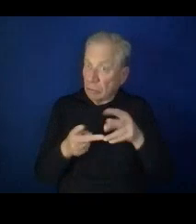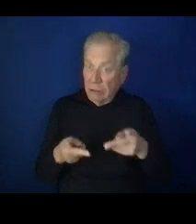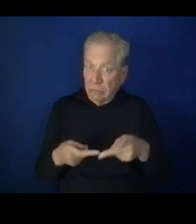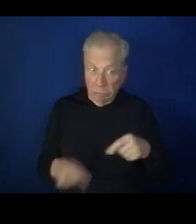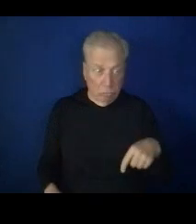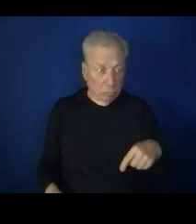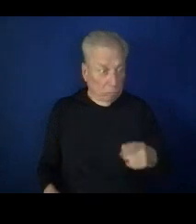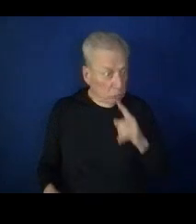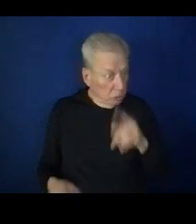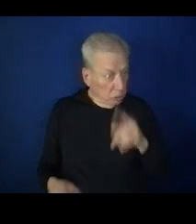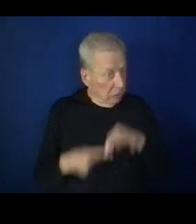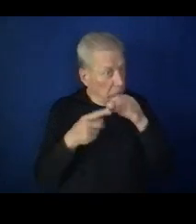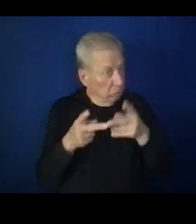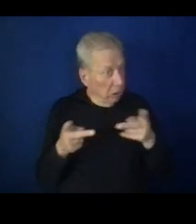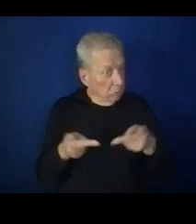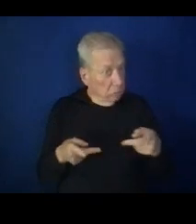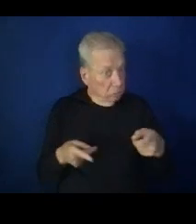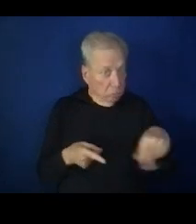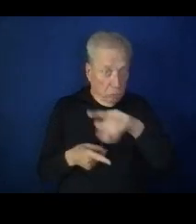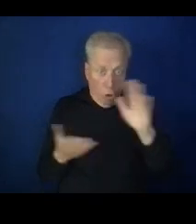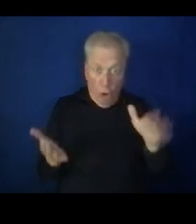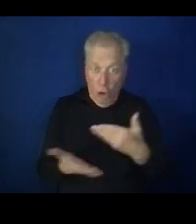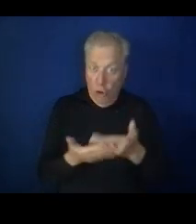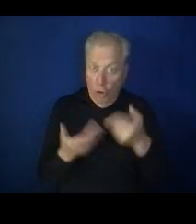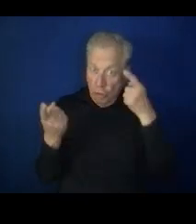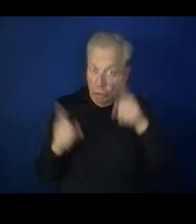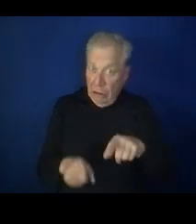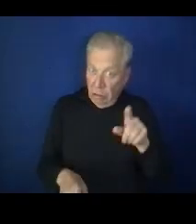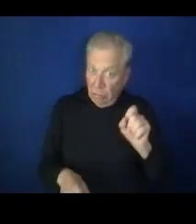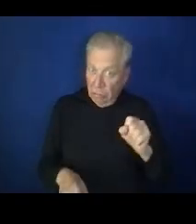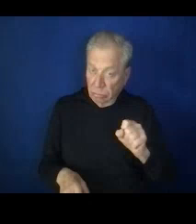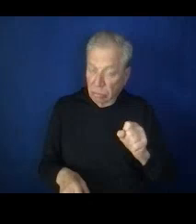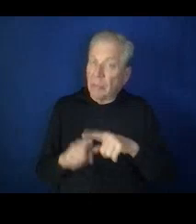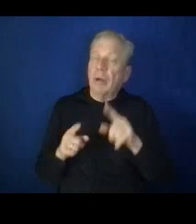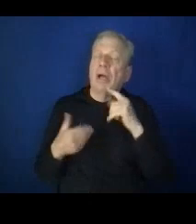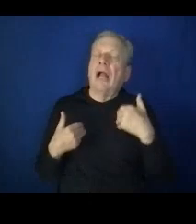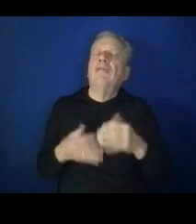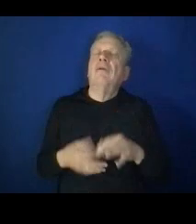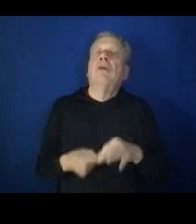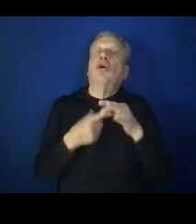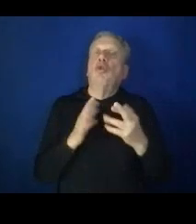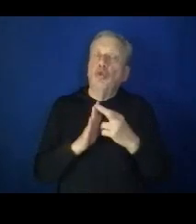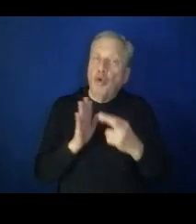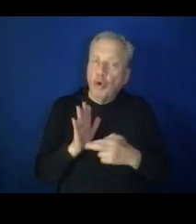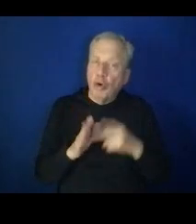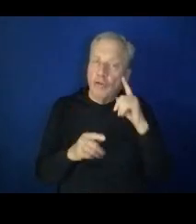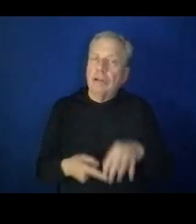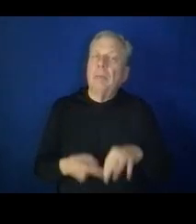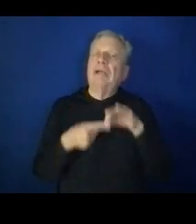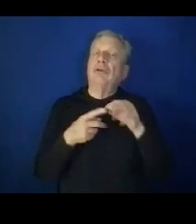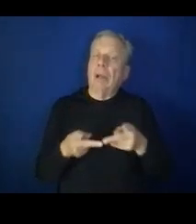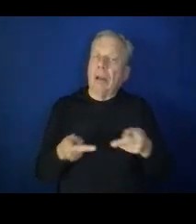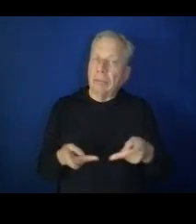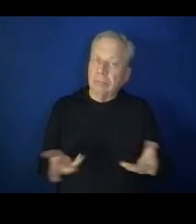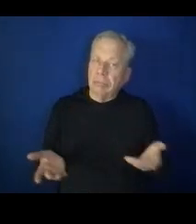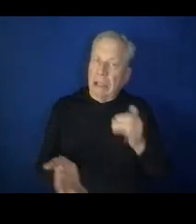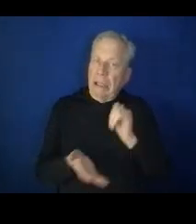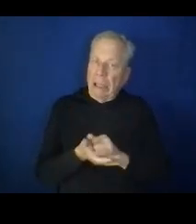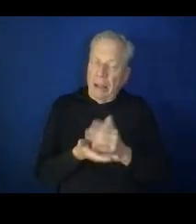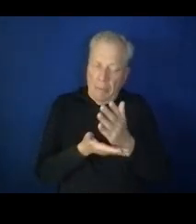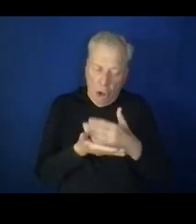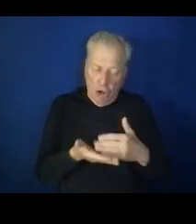is a special place, and we don't agree with that. But there are special rules for special places. And that's the piece that